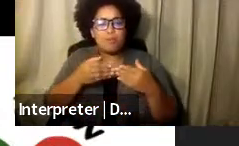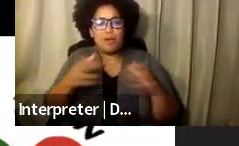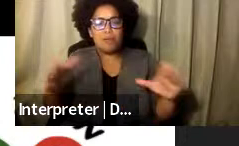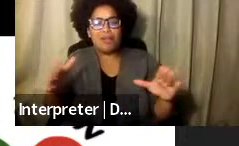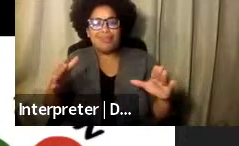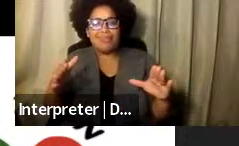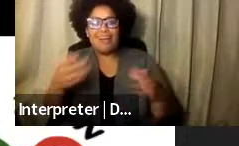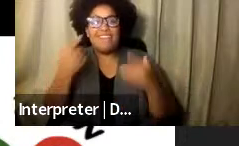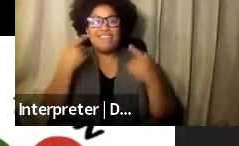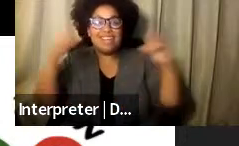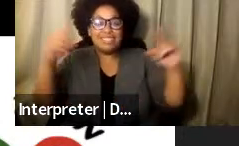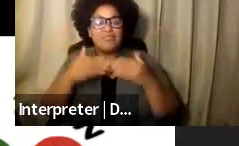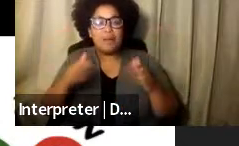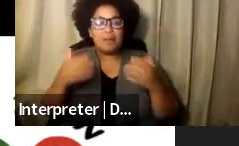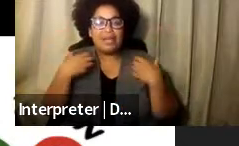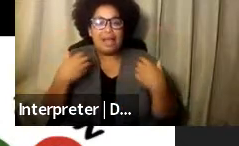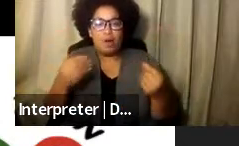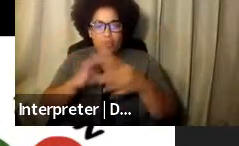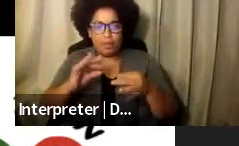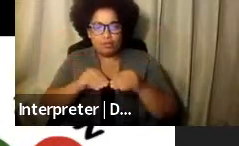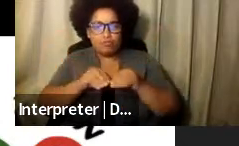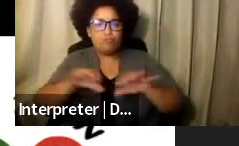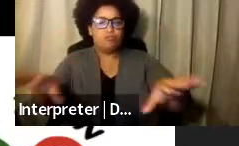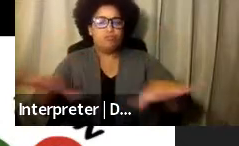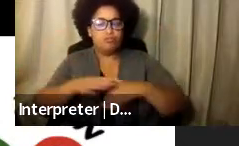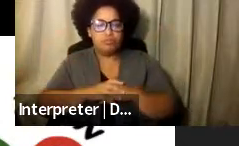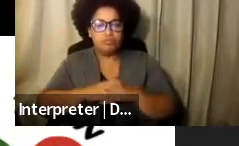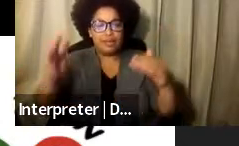messages. Can we go to the next slide?